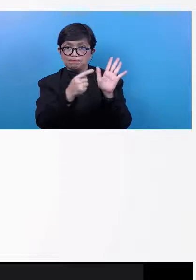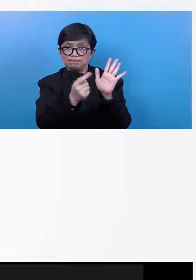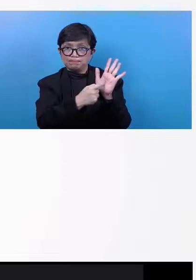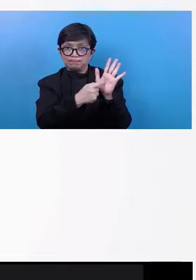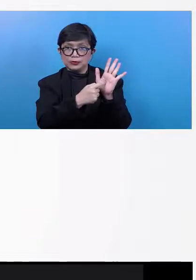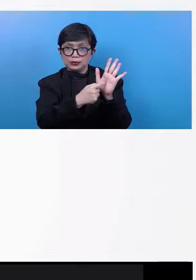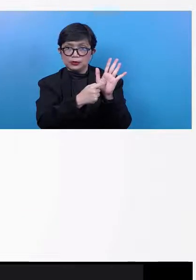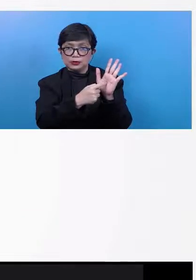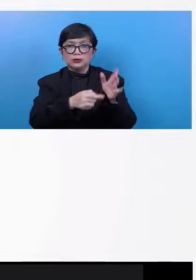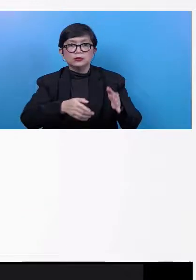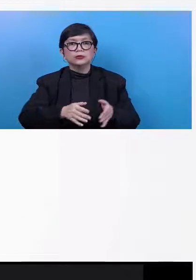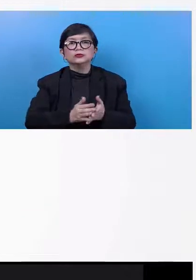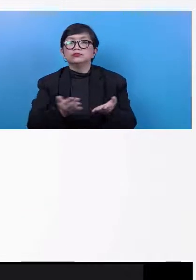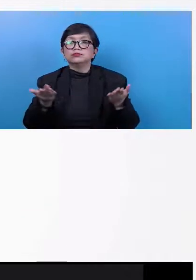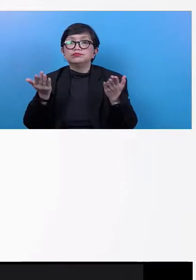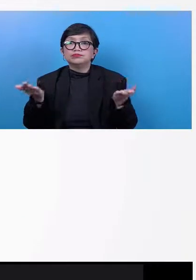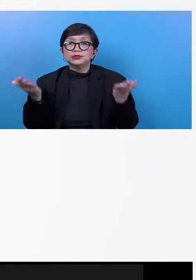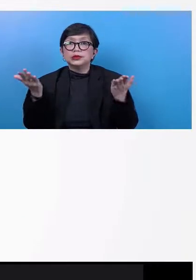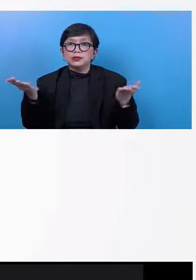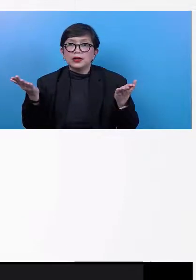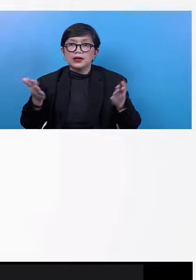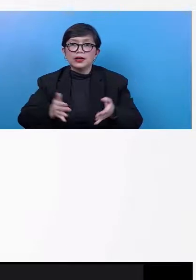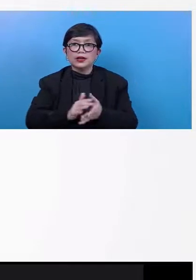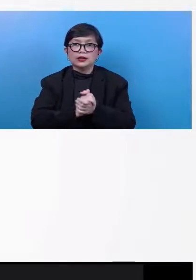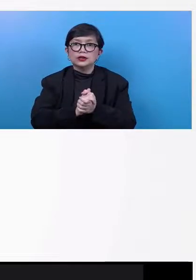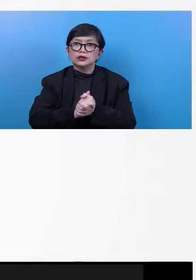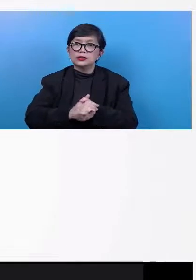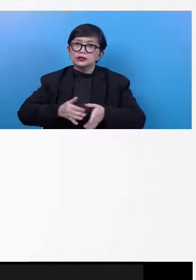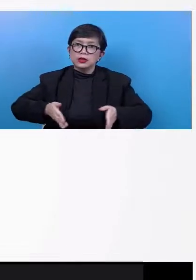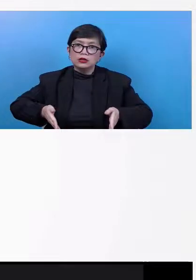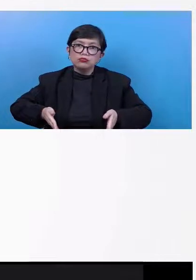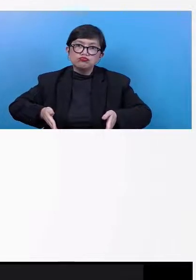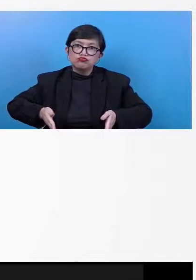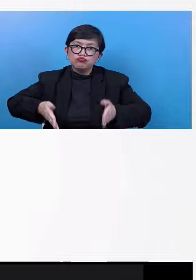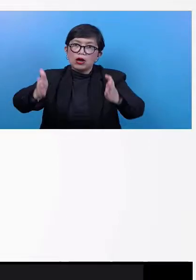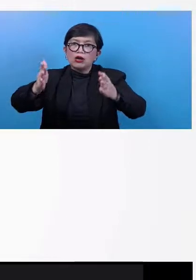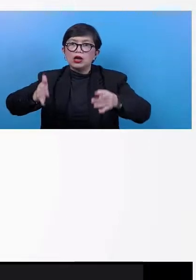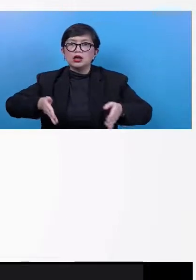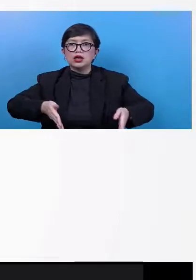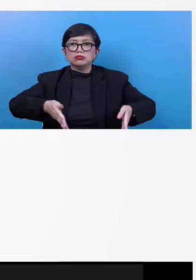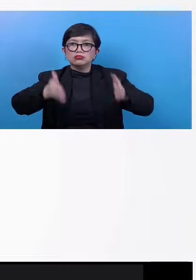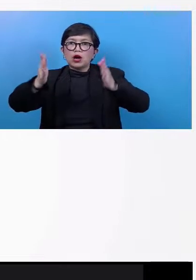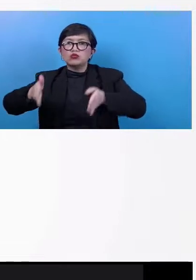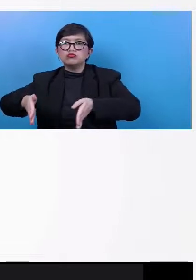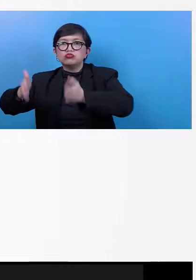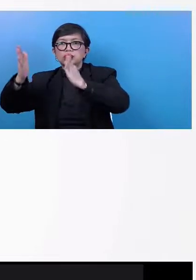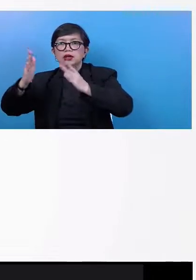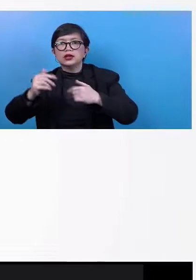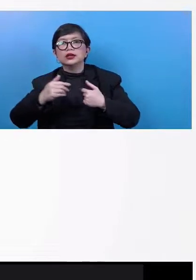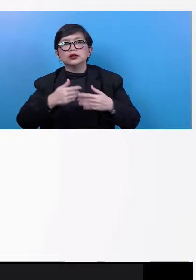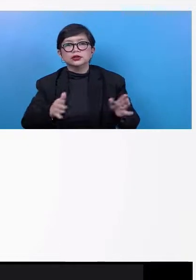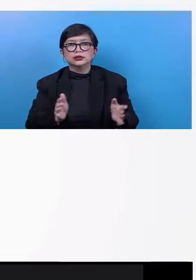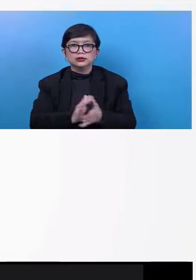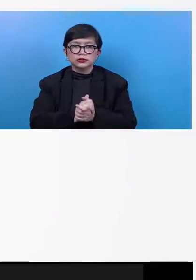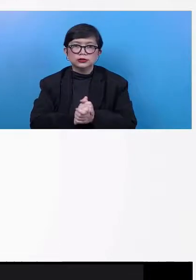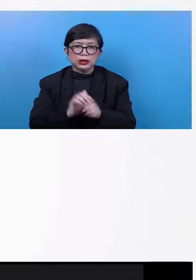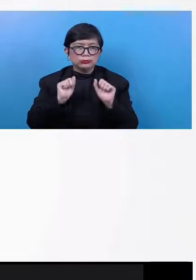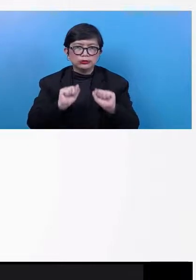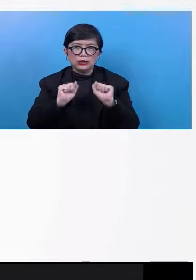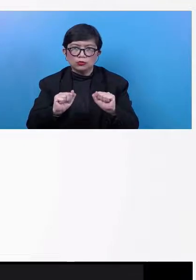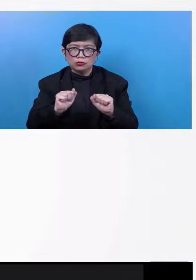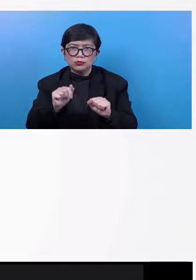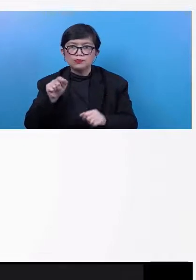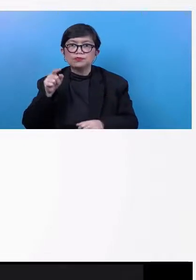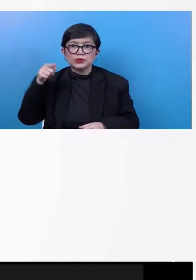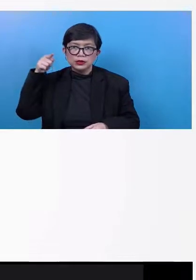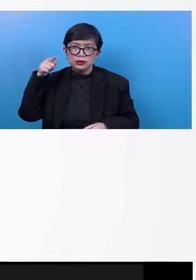this. First, I want to mention net resilience gain. So this is a commitment